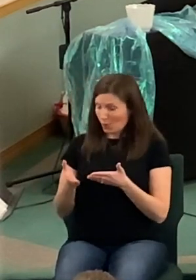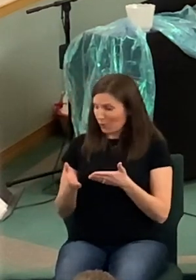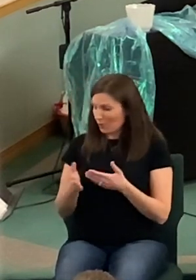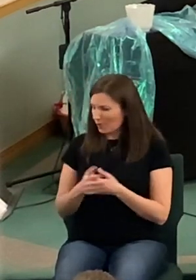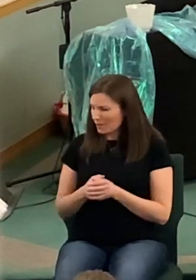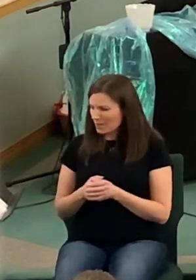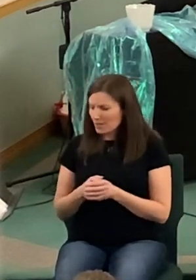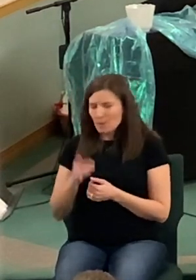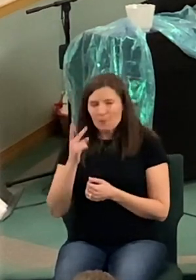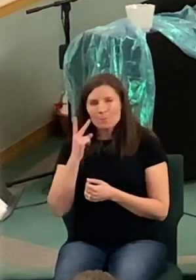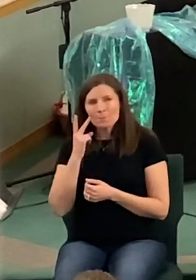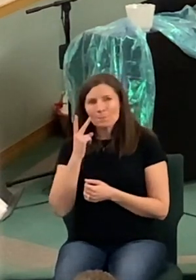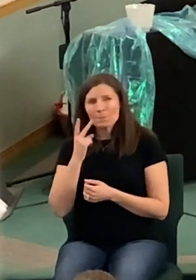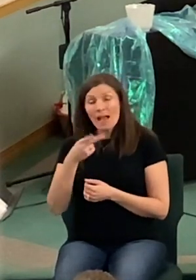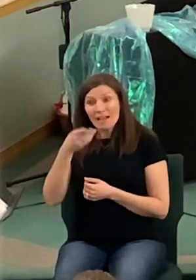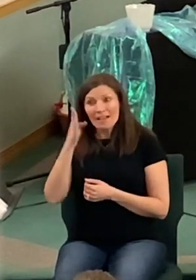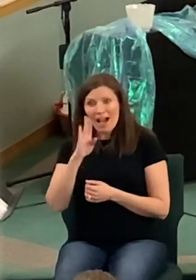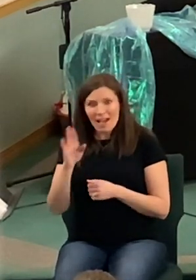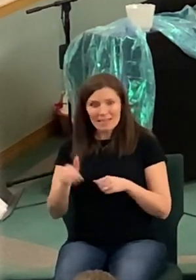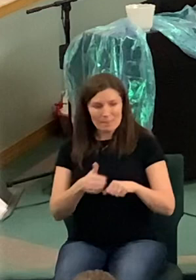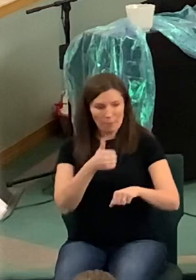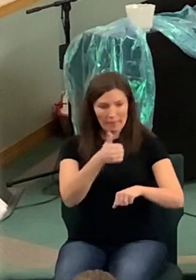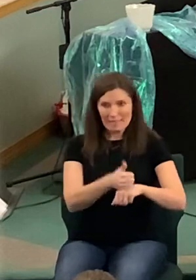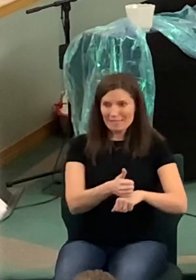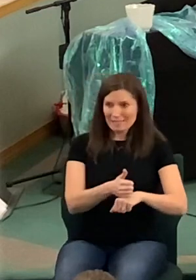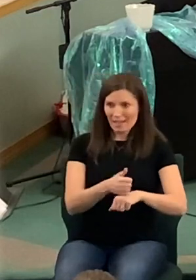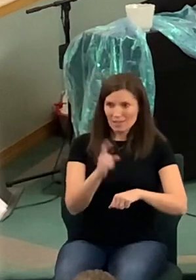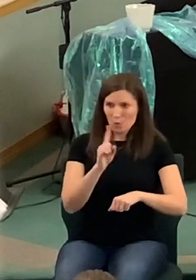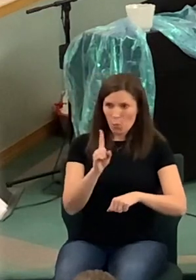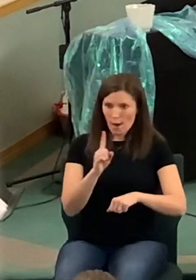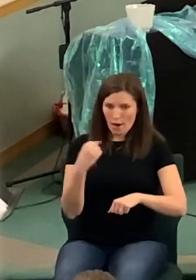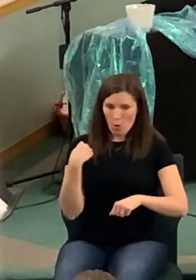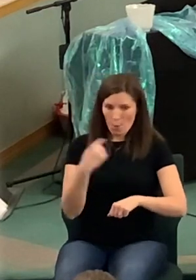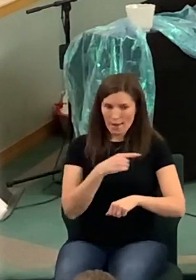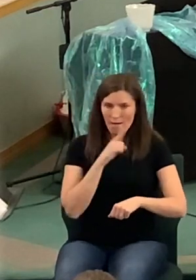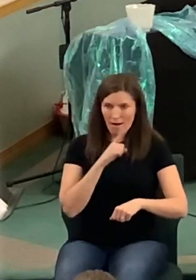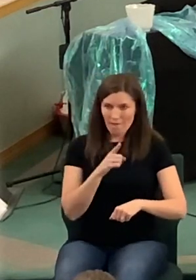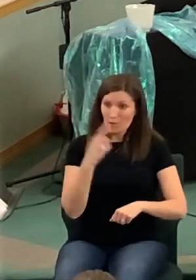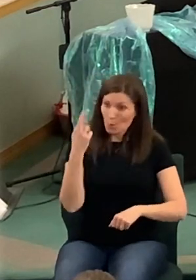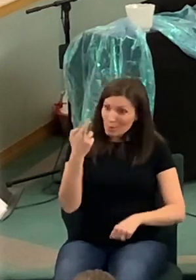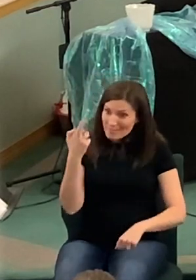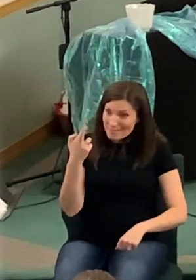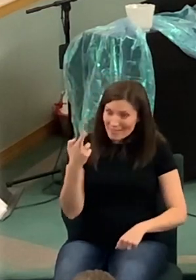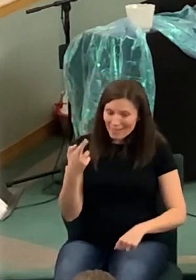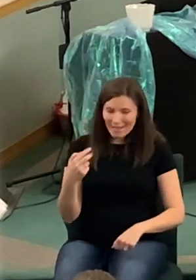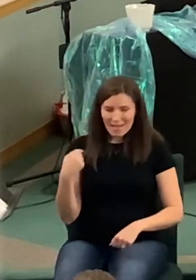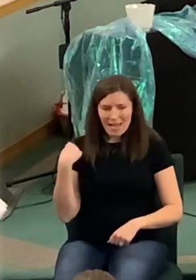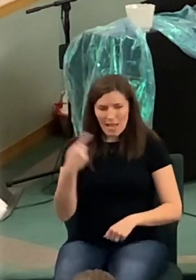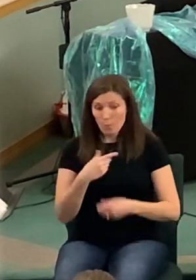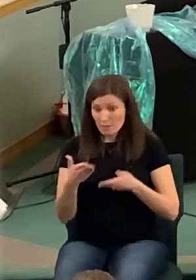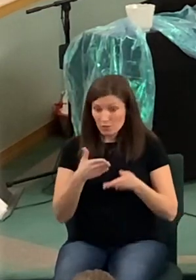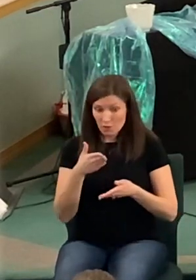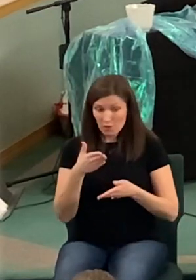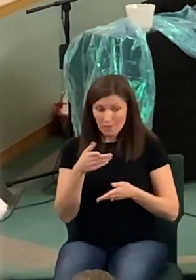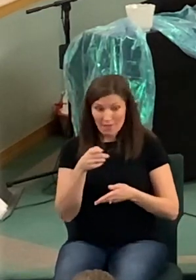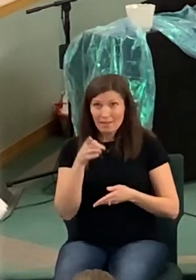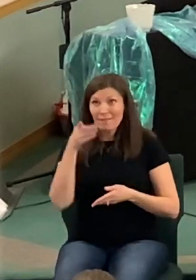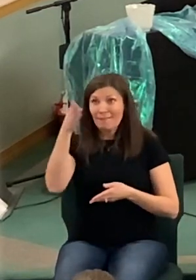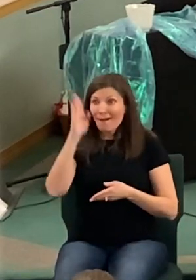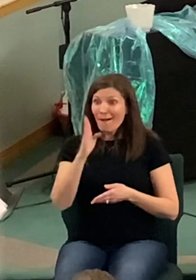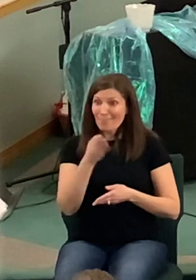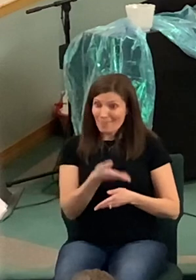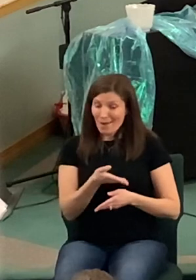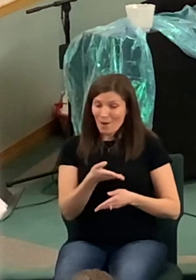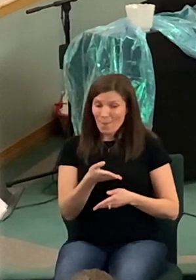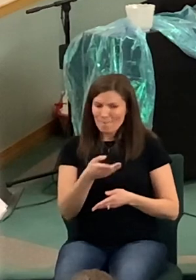See, God's placed us where we are for a reason, and we serve Him there because He's God. Paul calls